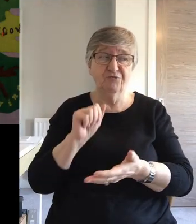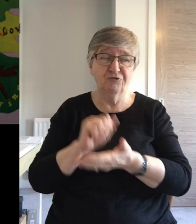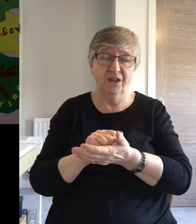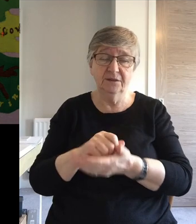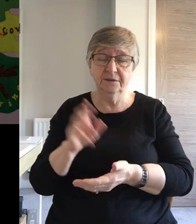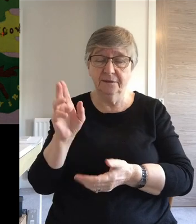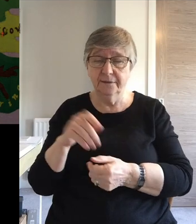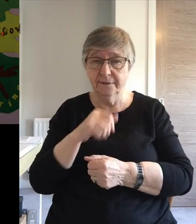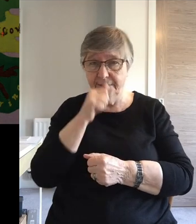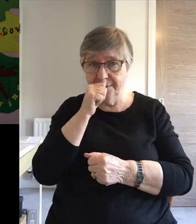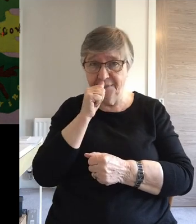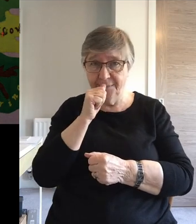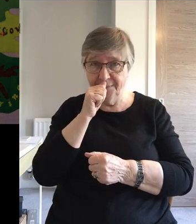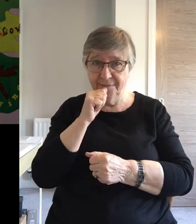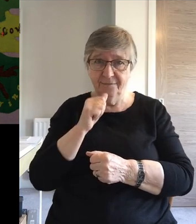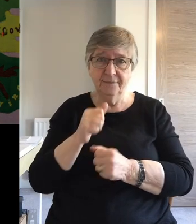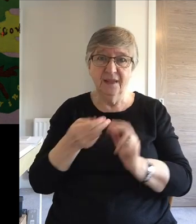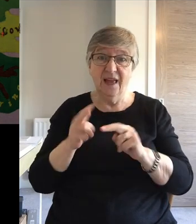I write.